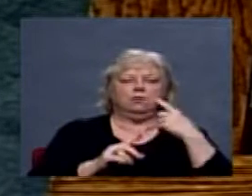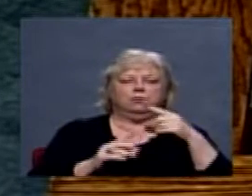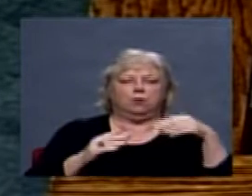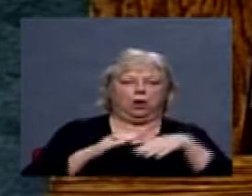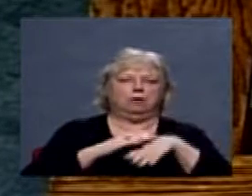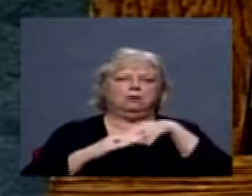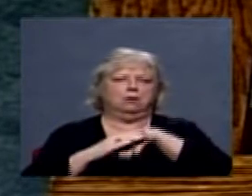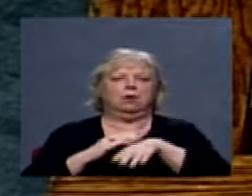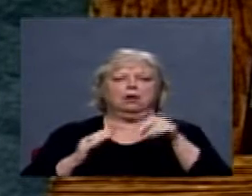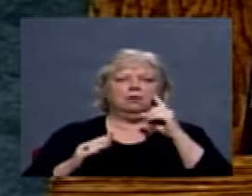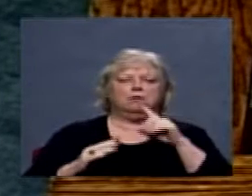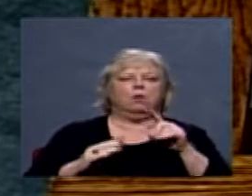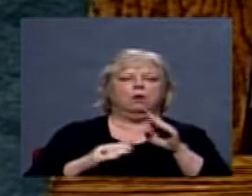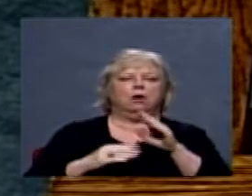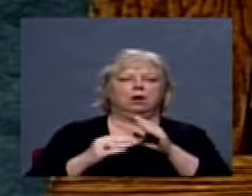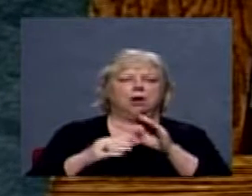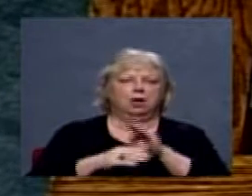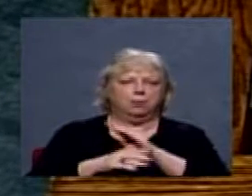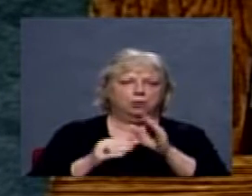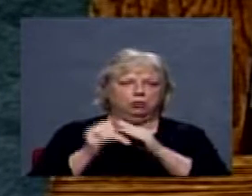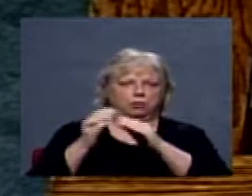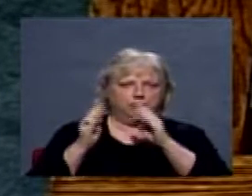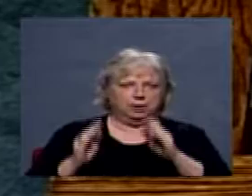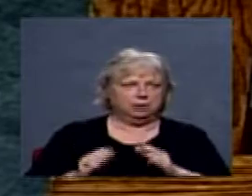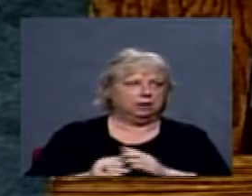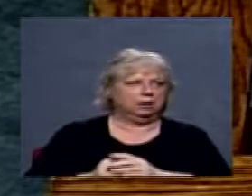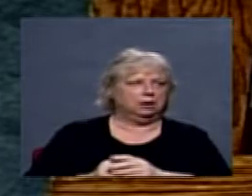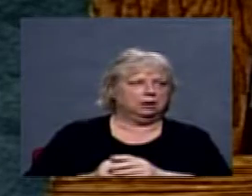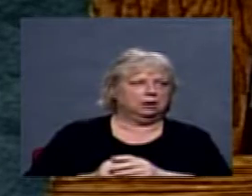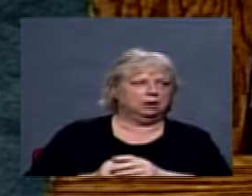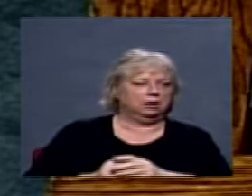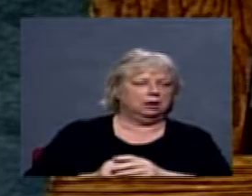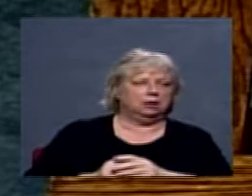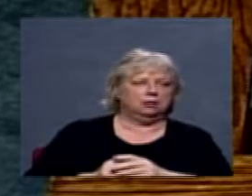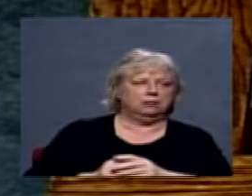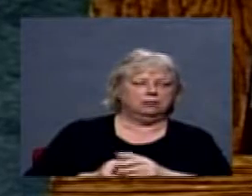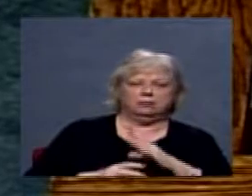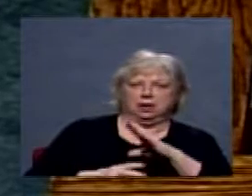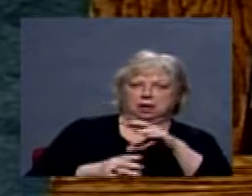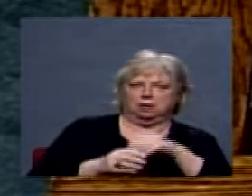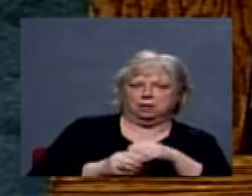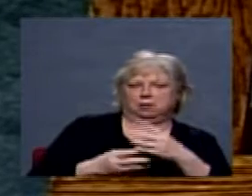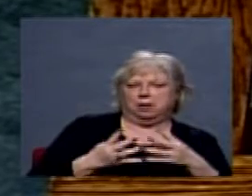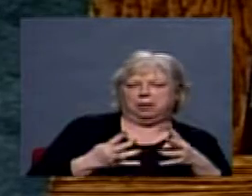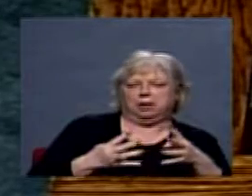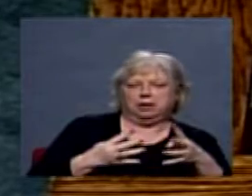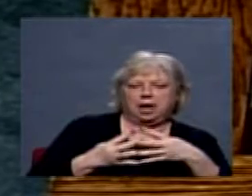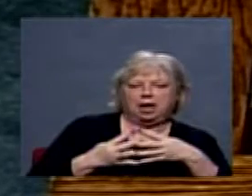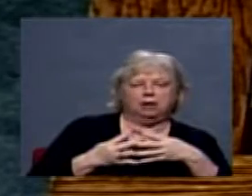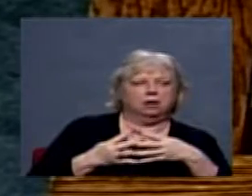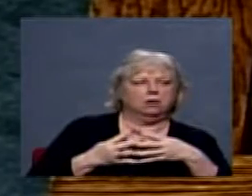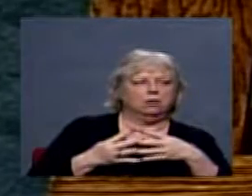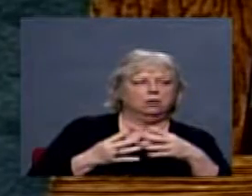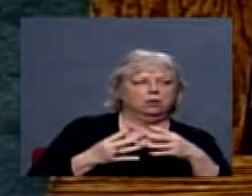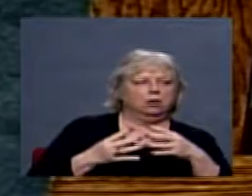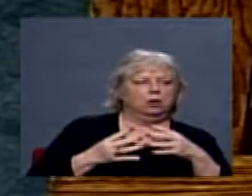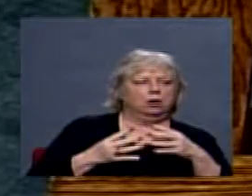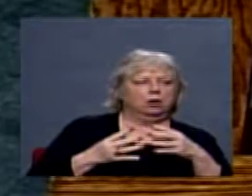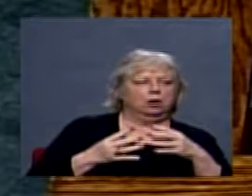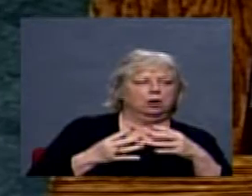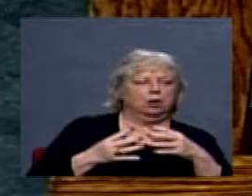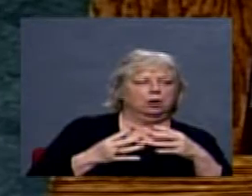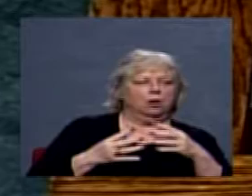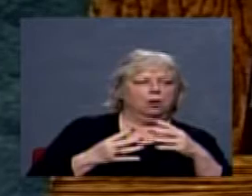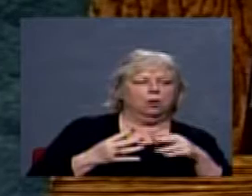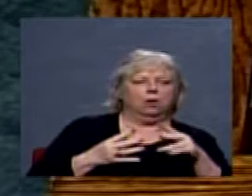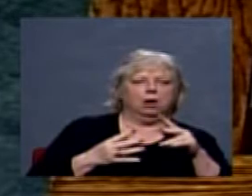size. It could be possibly gated with a fire, like a knockdown gate or a Knox